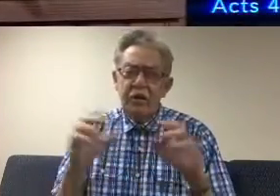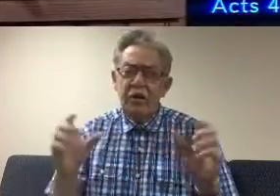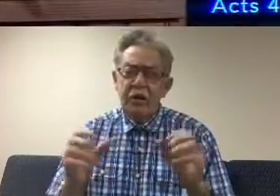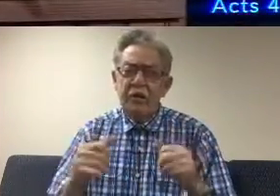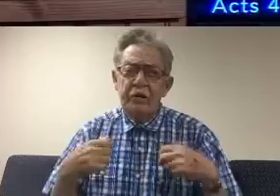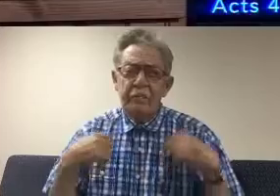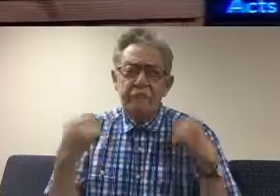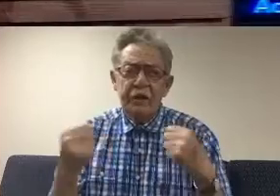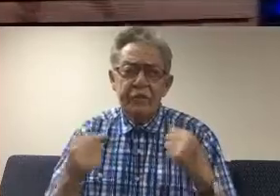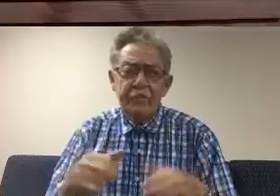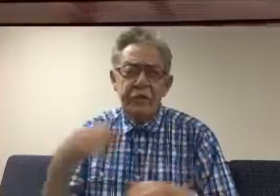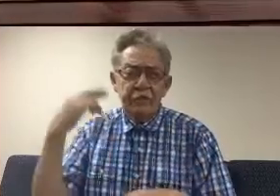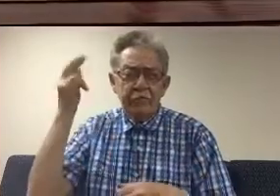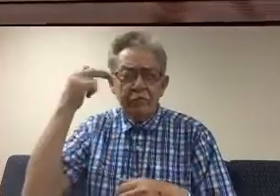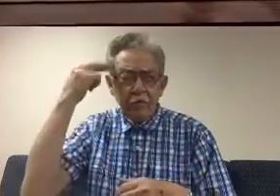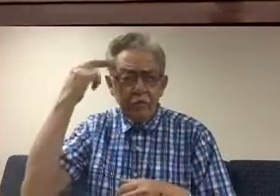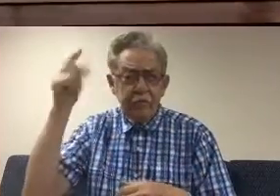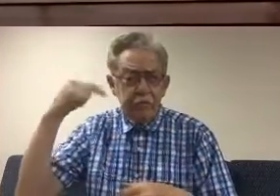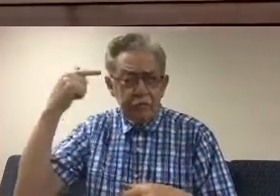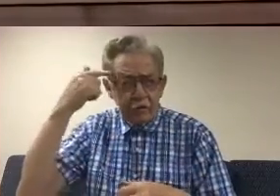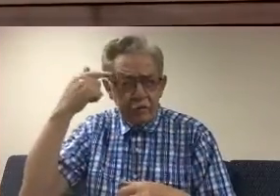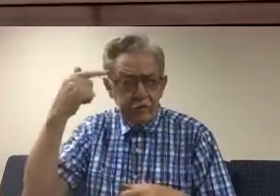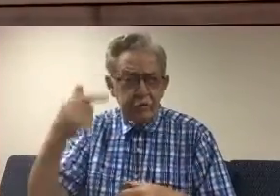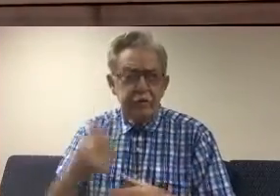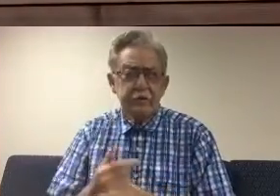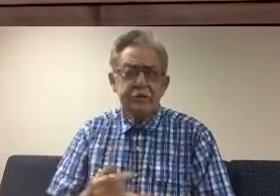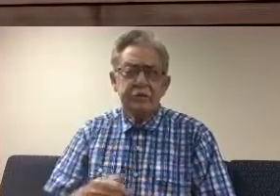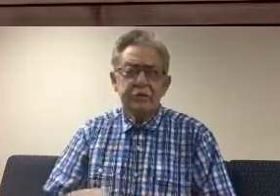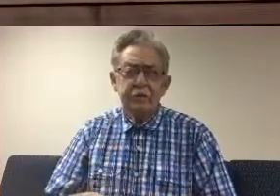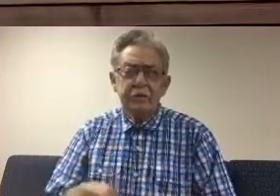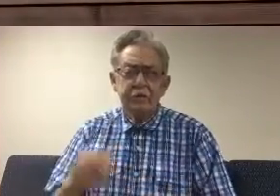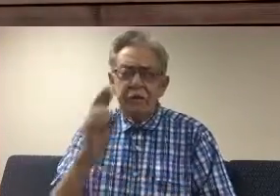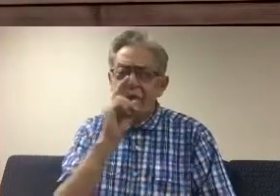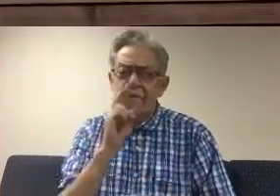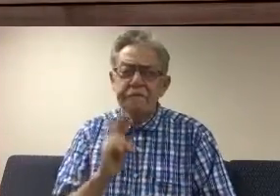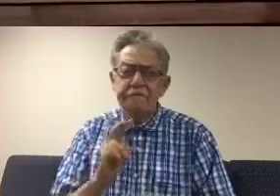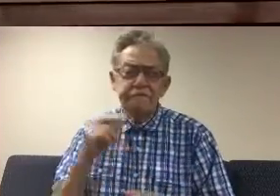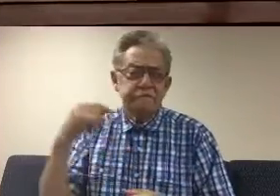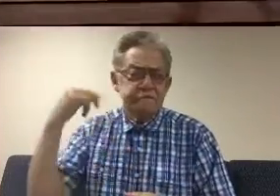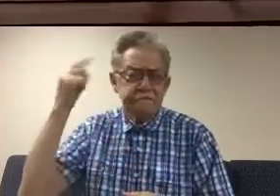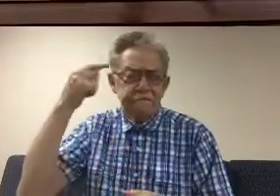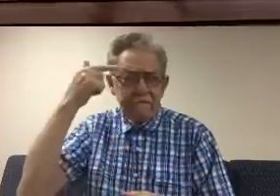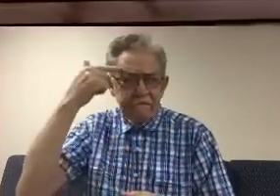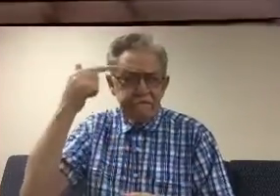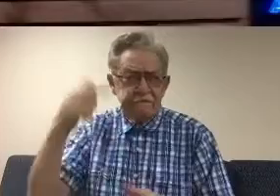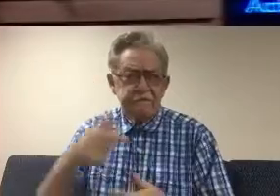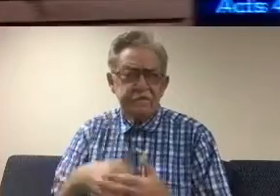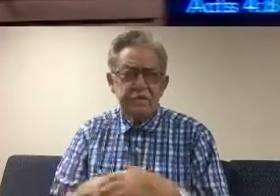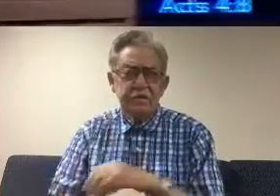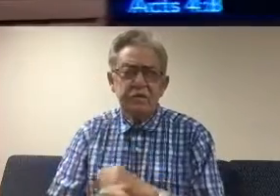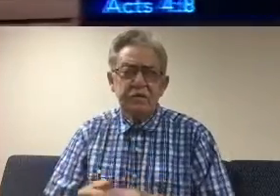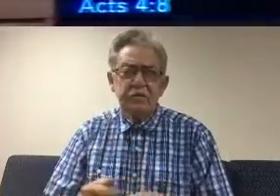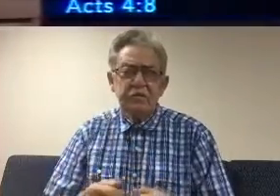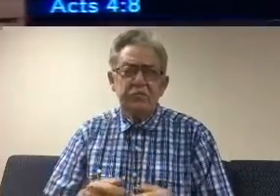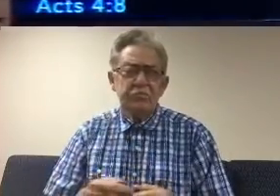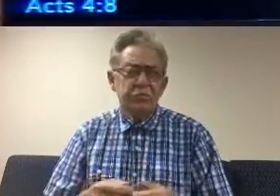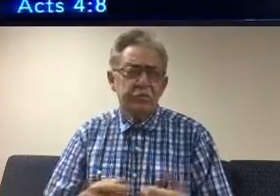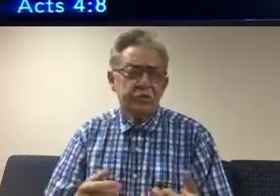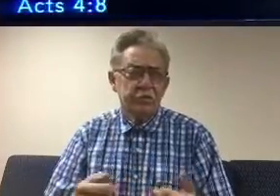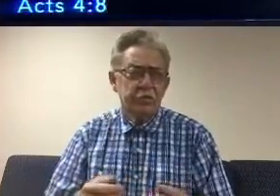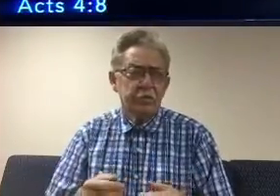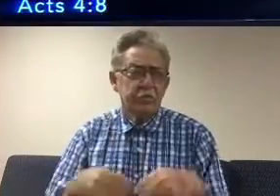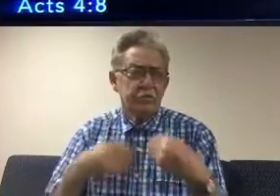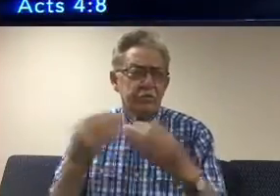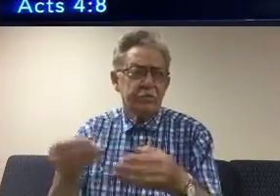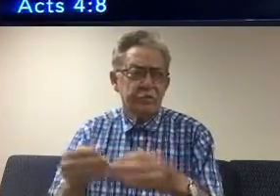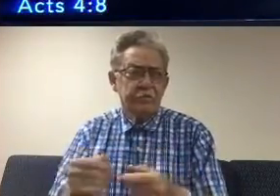by the Roman government. Now, they have a high priest, Annas, but Annas has been deposed by the Roman government. His son Caiaphas has been put